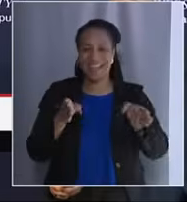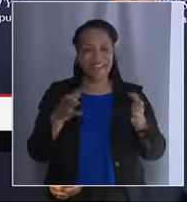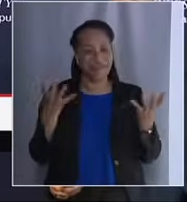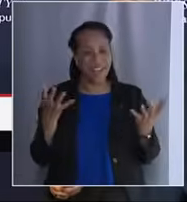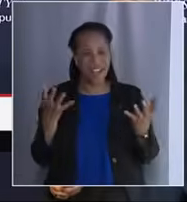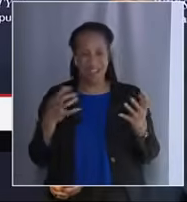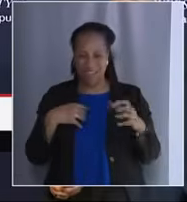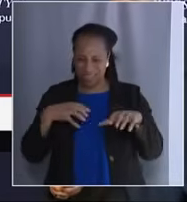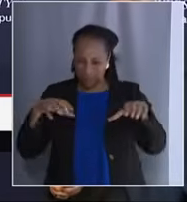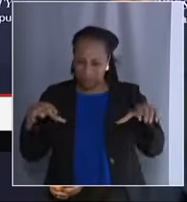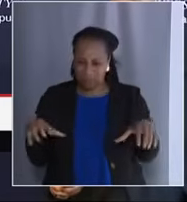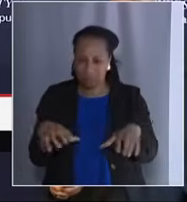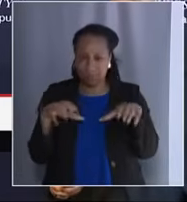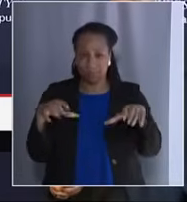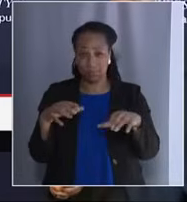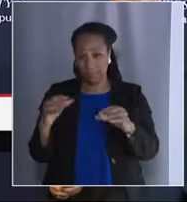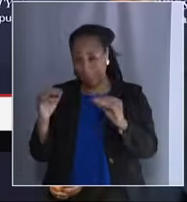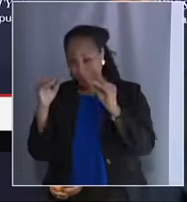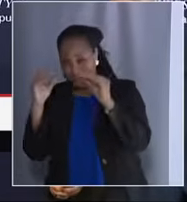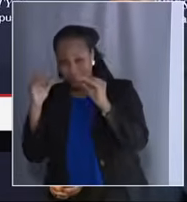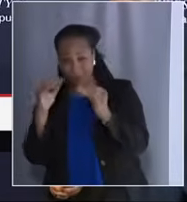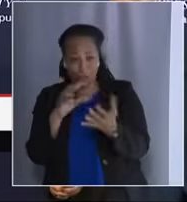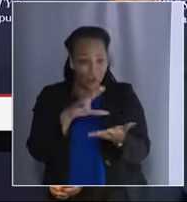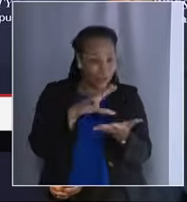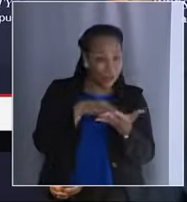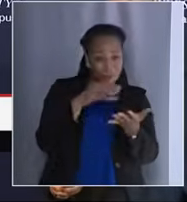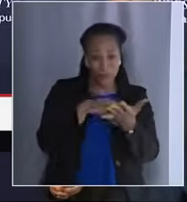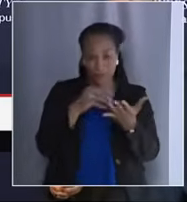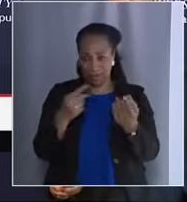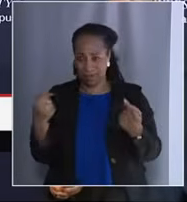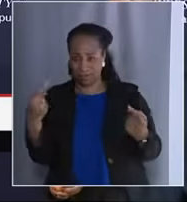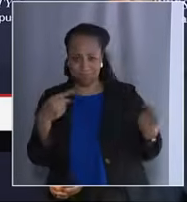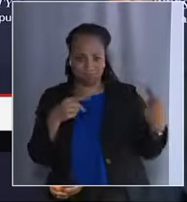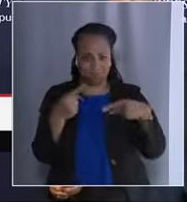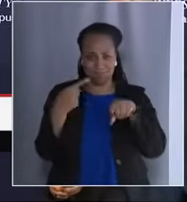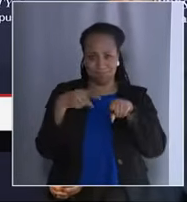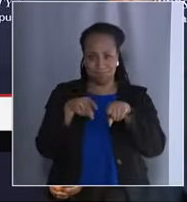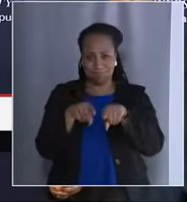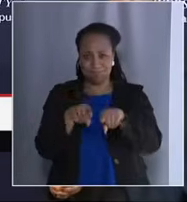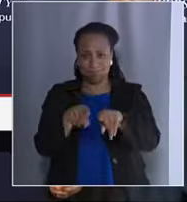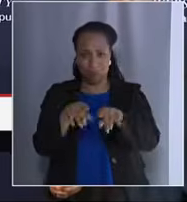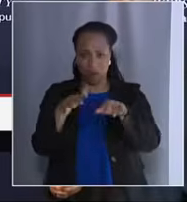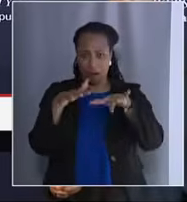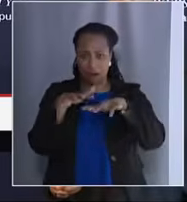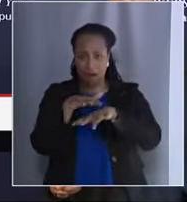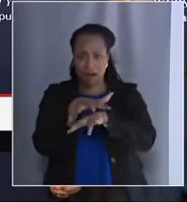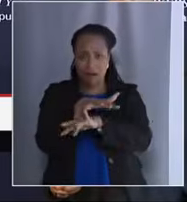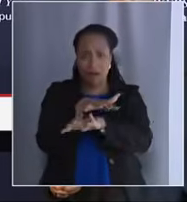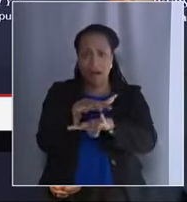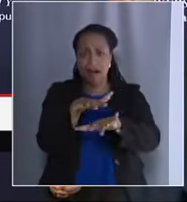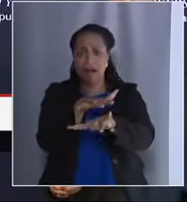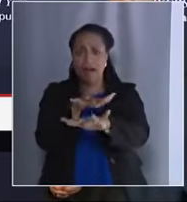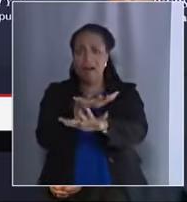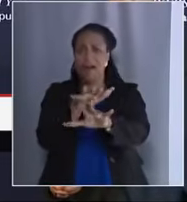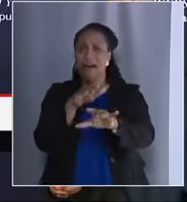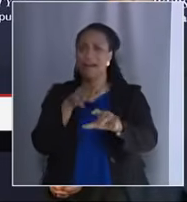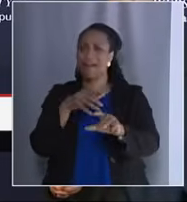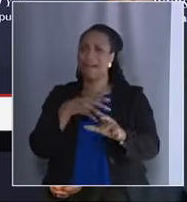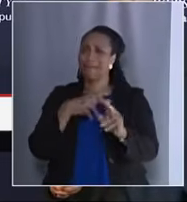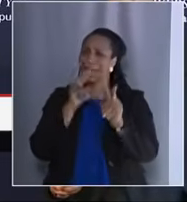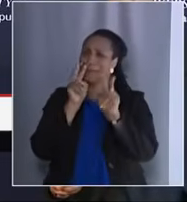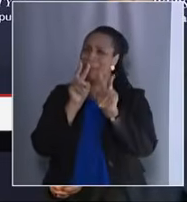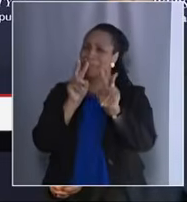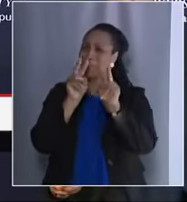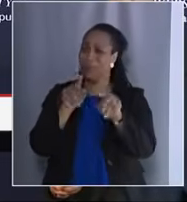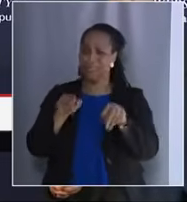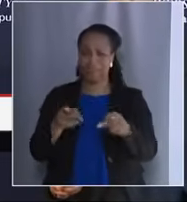inquiry, and we hope a way to execute our civic responsibilities in a new way.